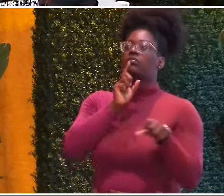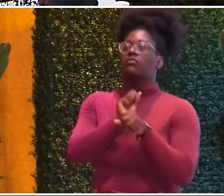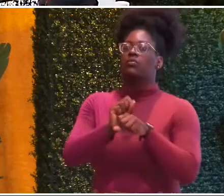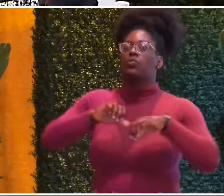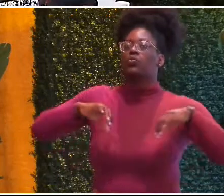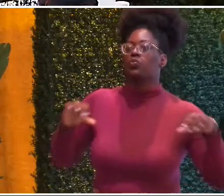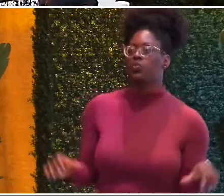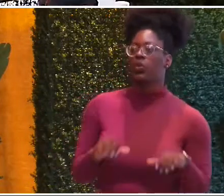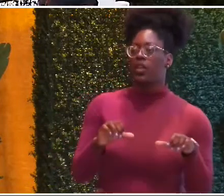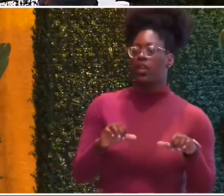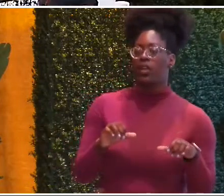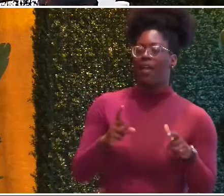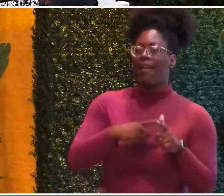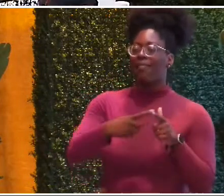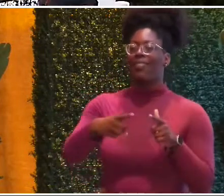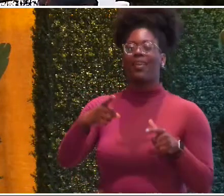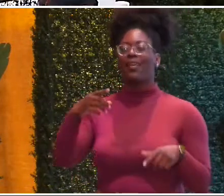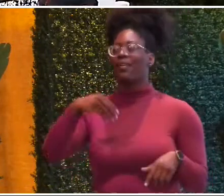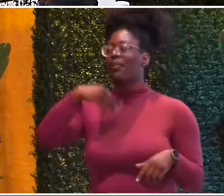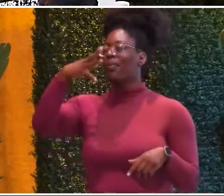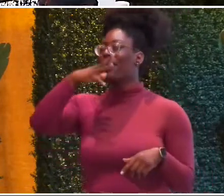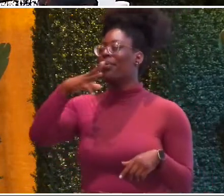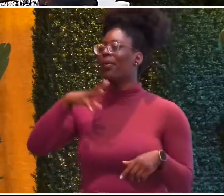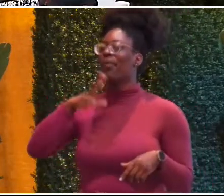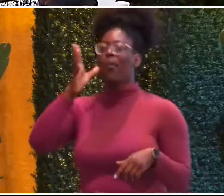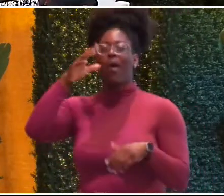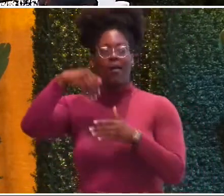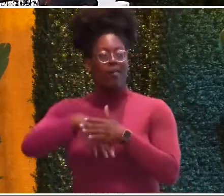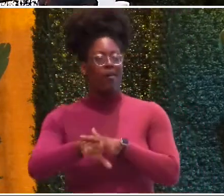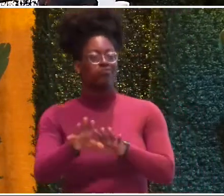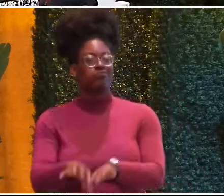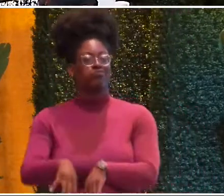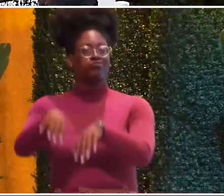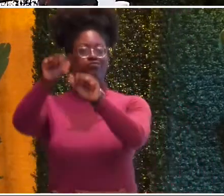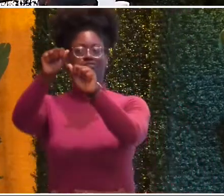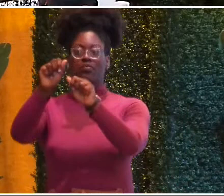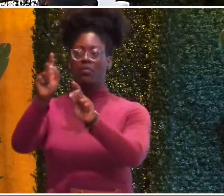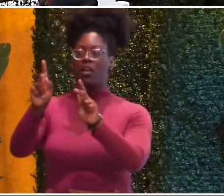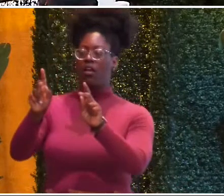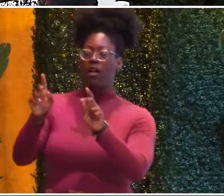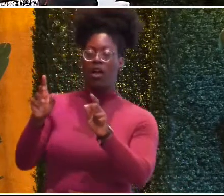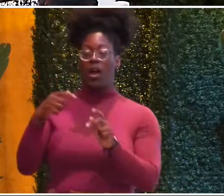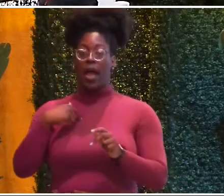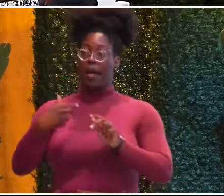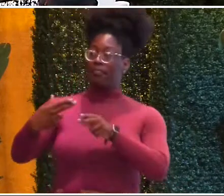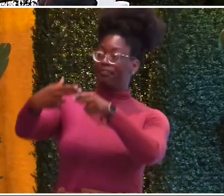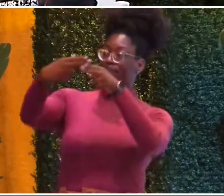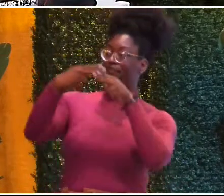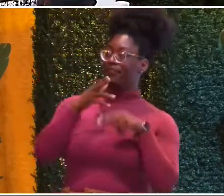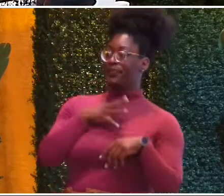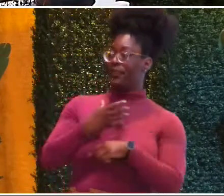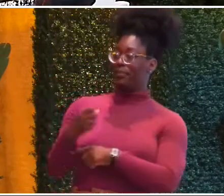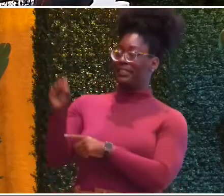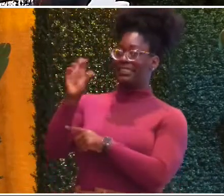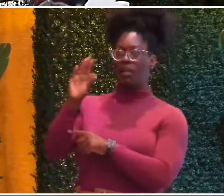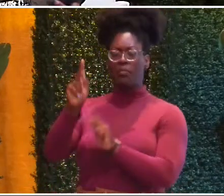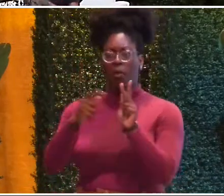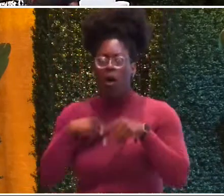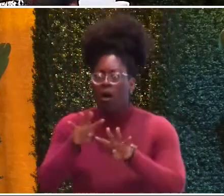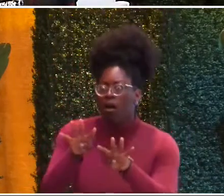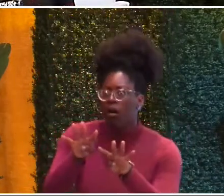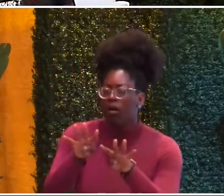credit for. And so I was like, but you could use the word though, you could use the word. And I just remember being